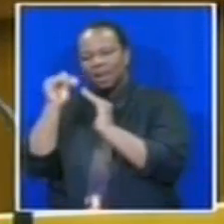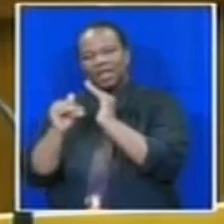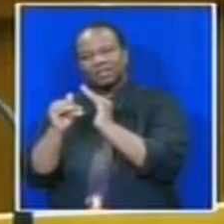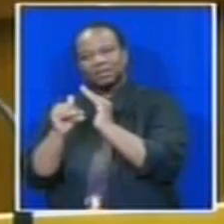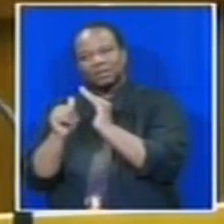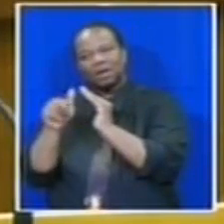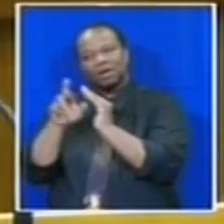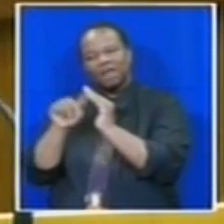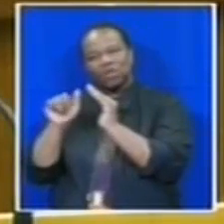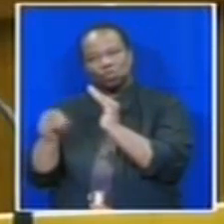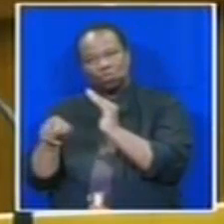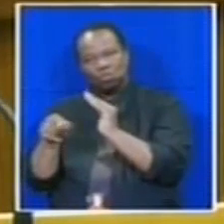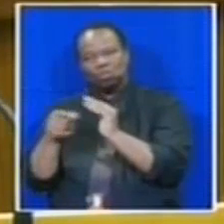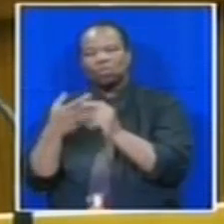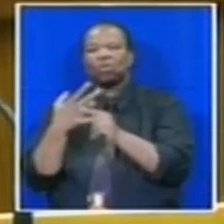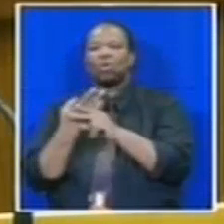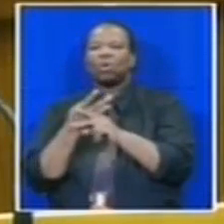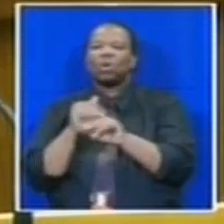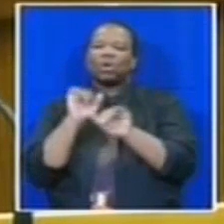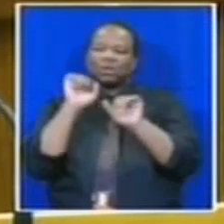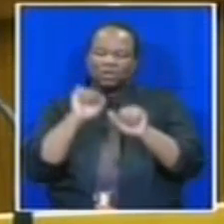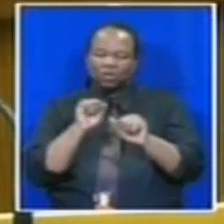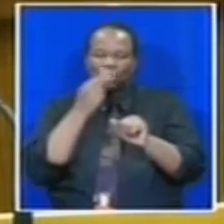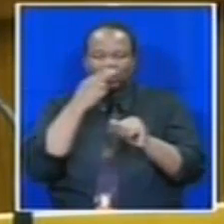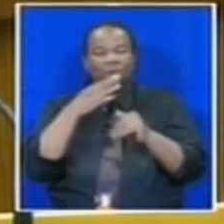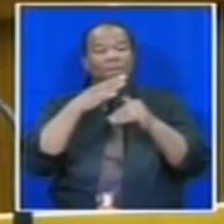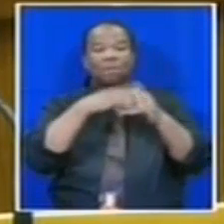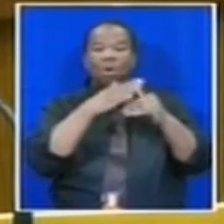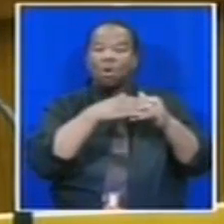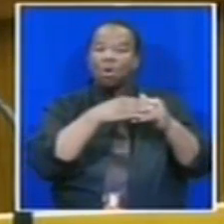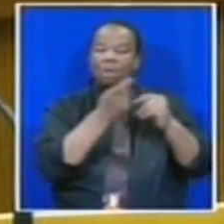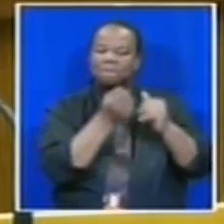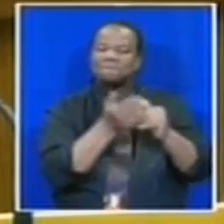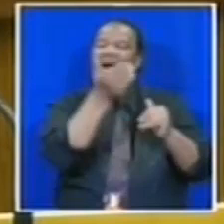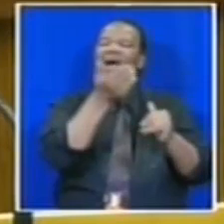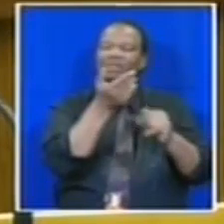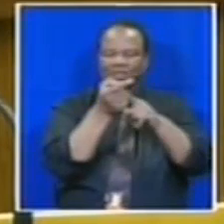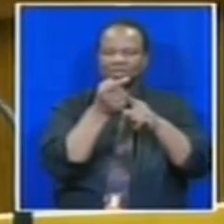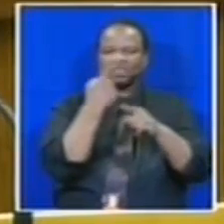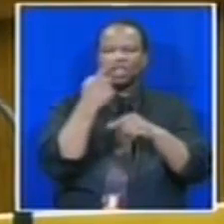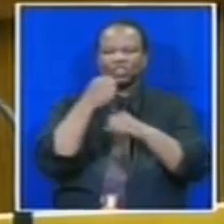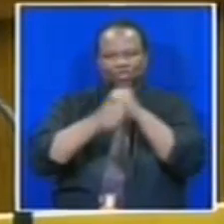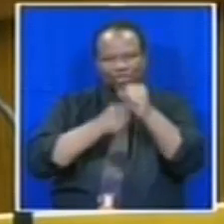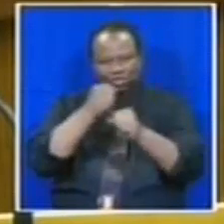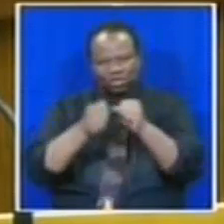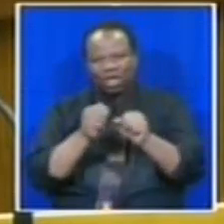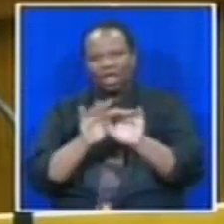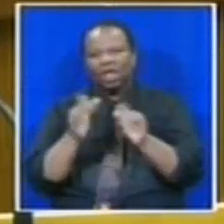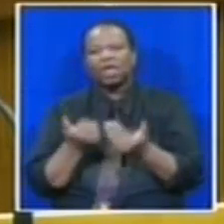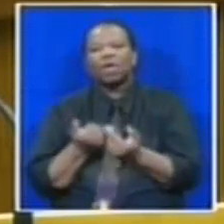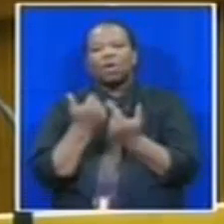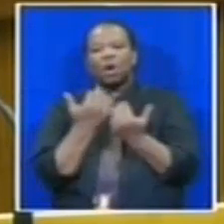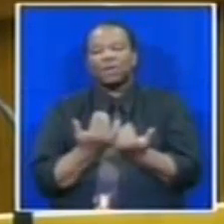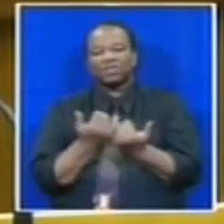estimate. Measures are likely to be needed in next year's budget to raise, as I said earlier on, revenue by some